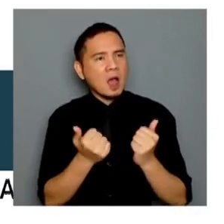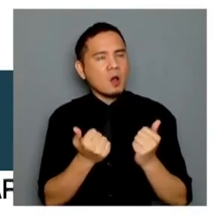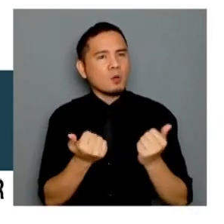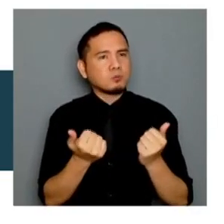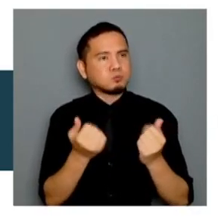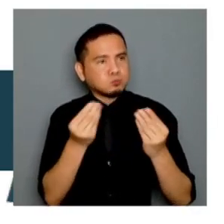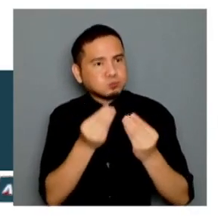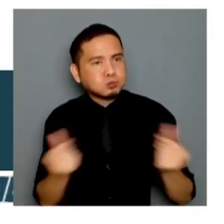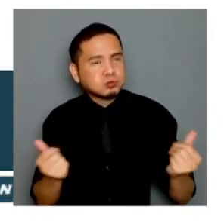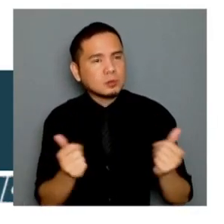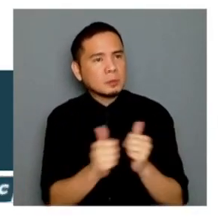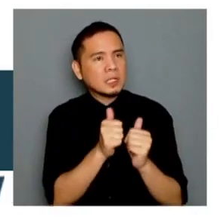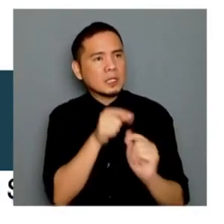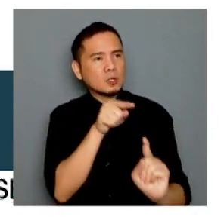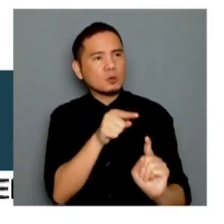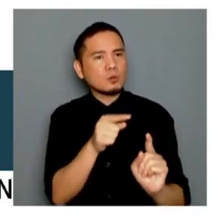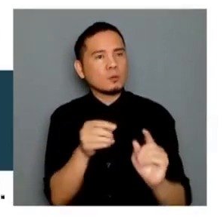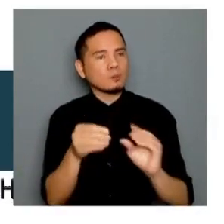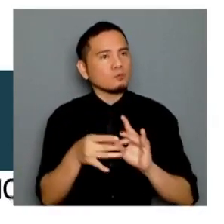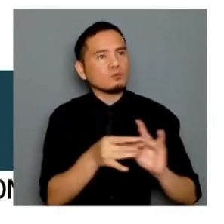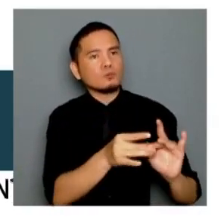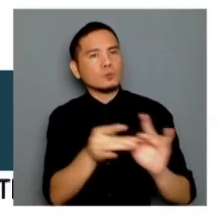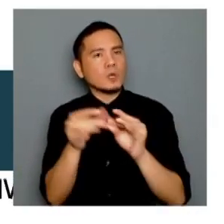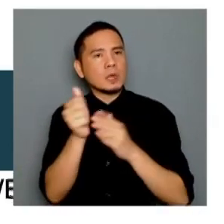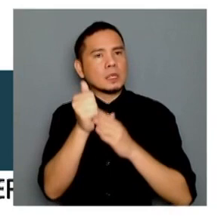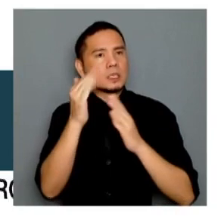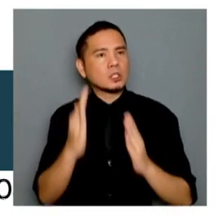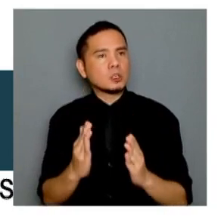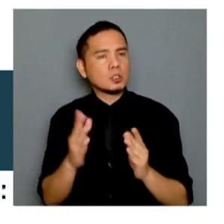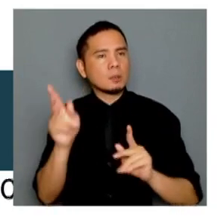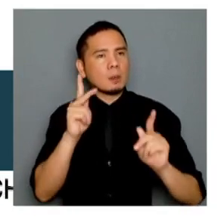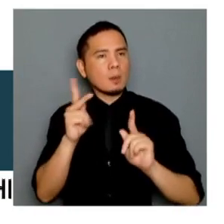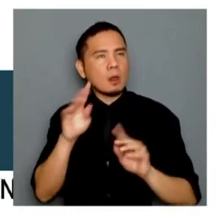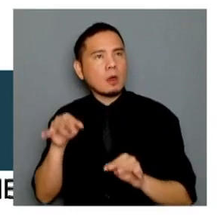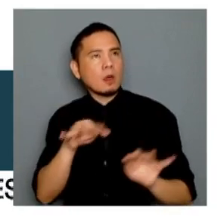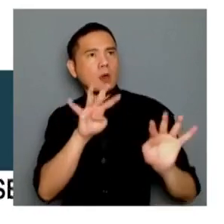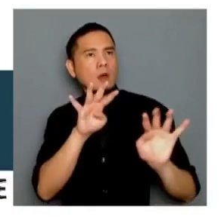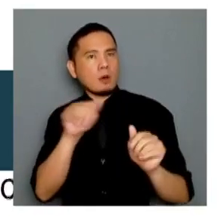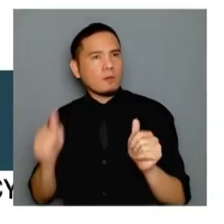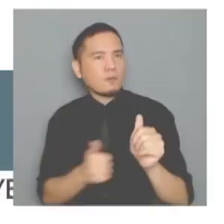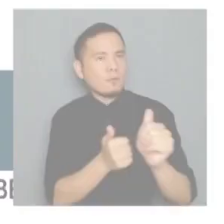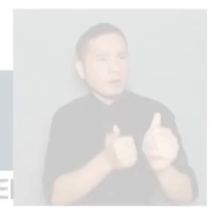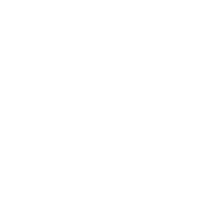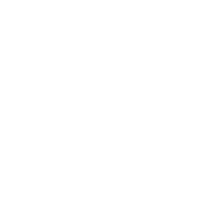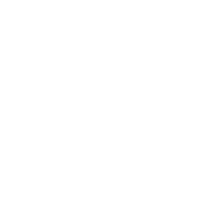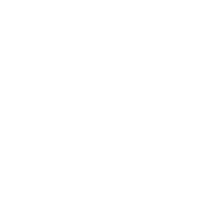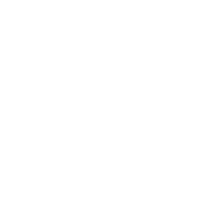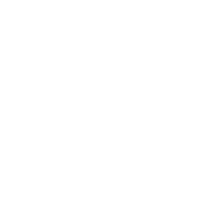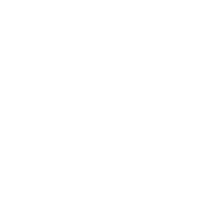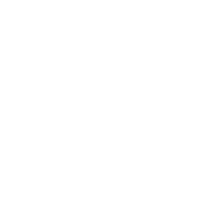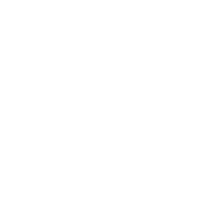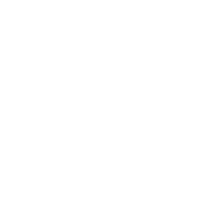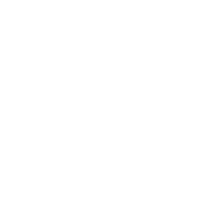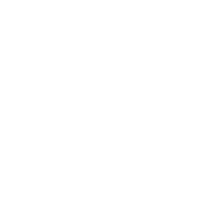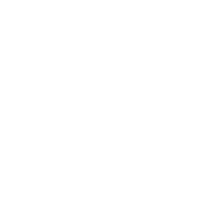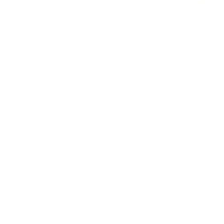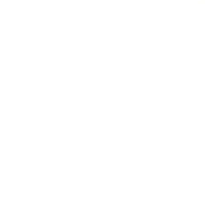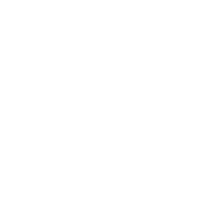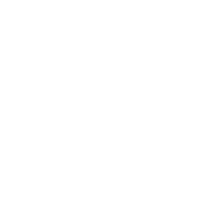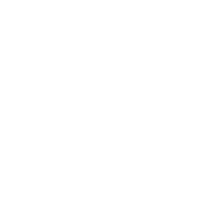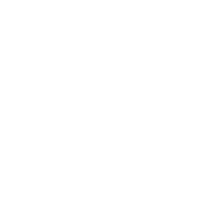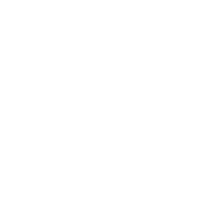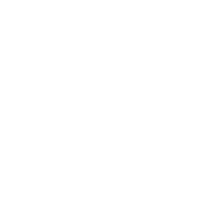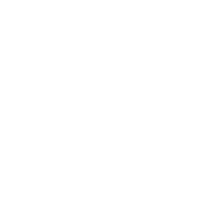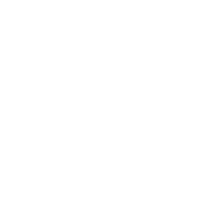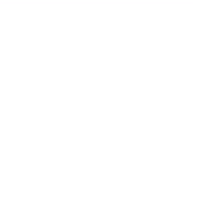the unifying leader of the local chief executives in the metro. I will really